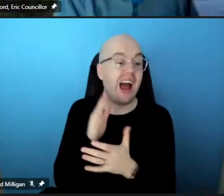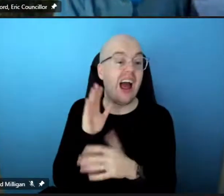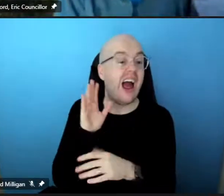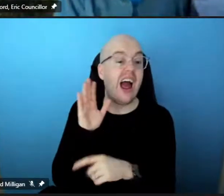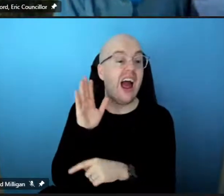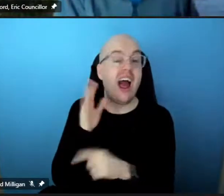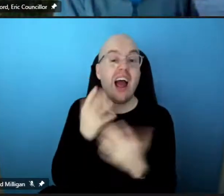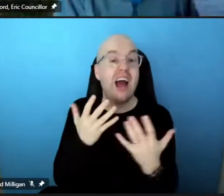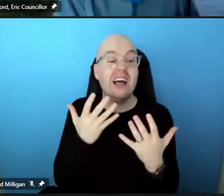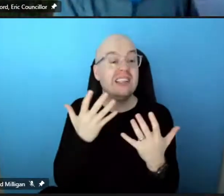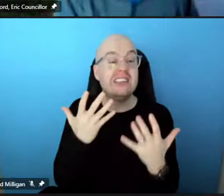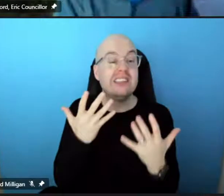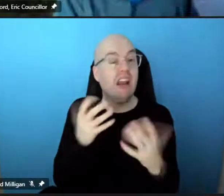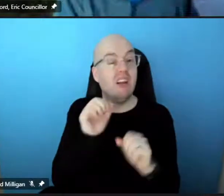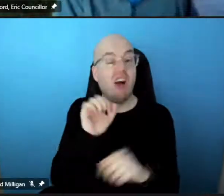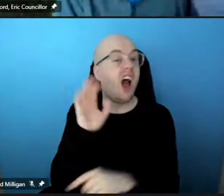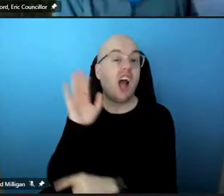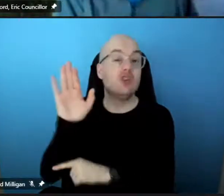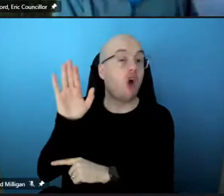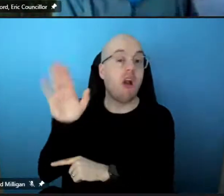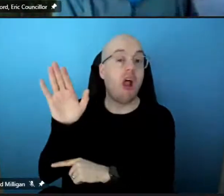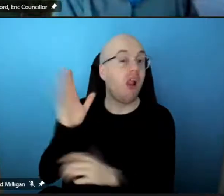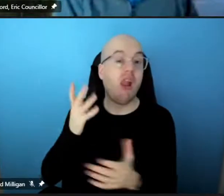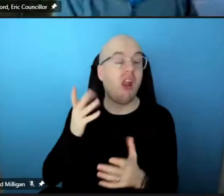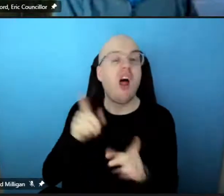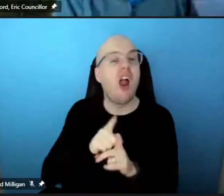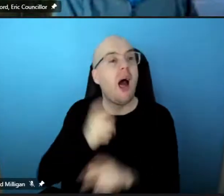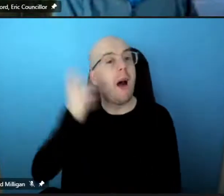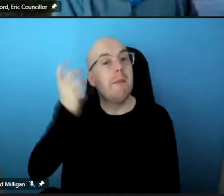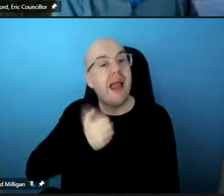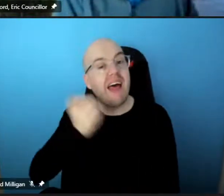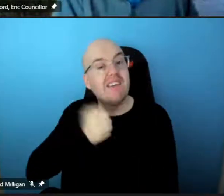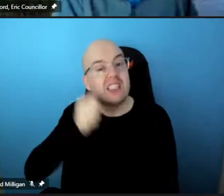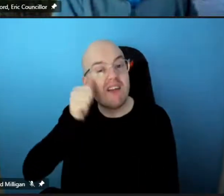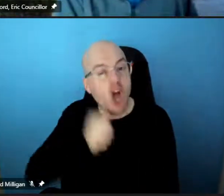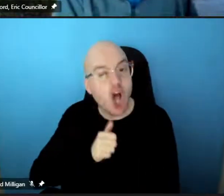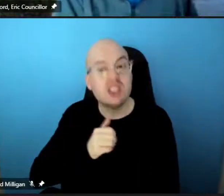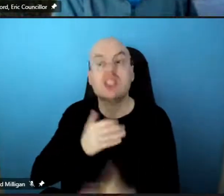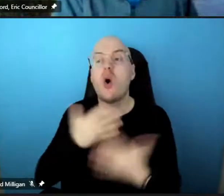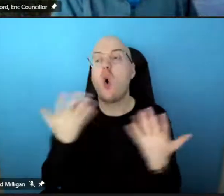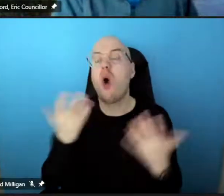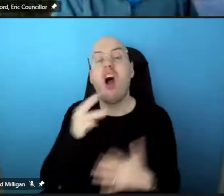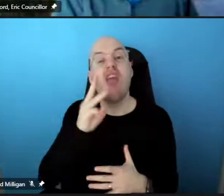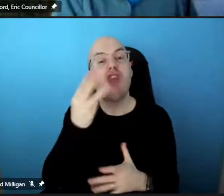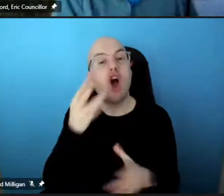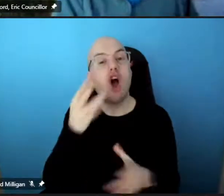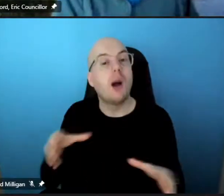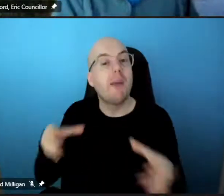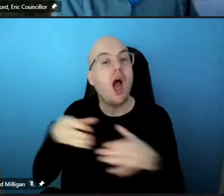benefit fraud or fraud committed by a third party. Just reflecting that